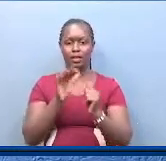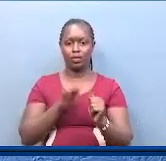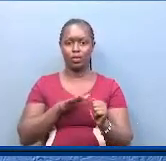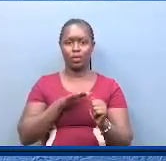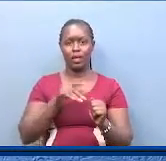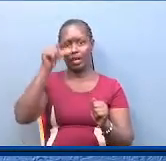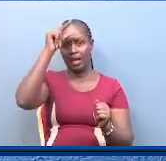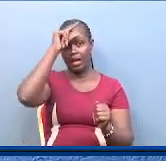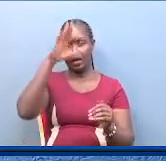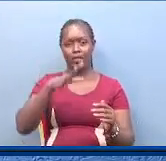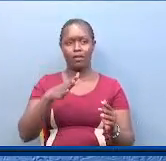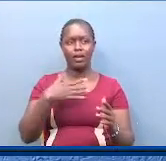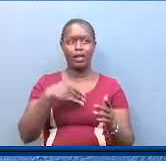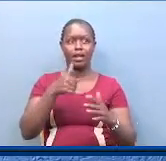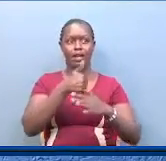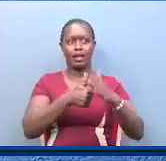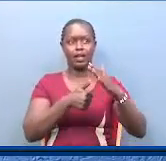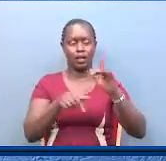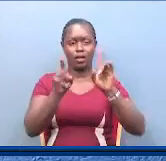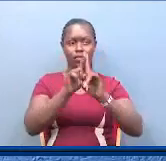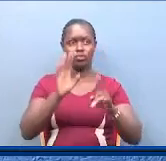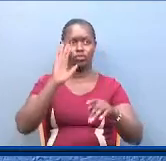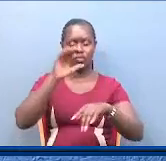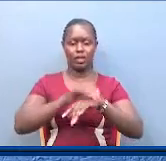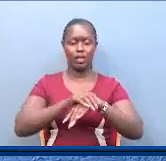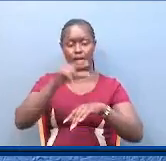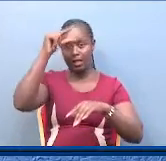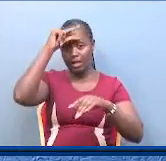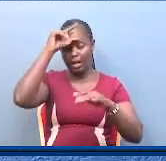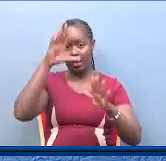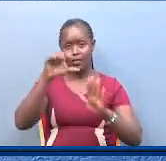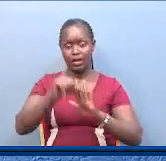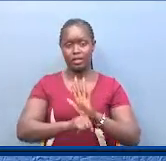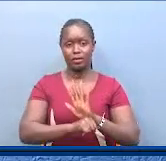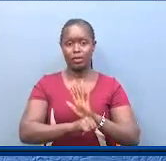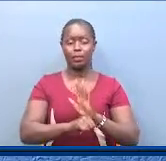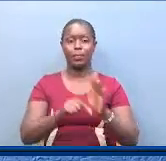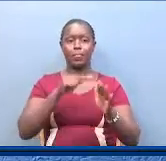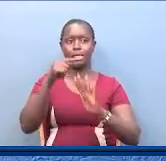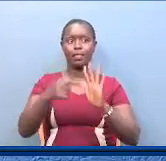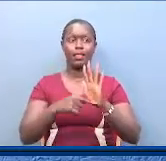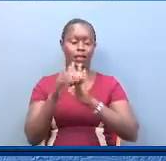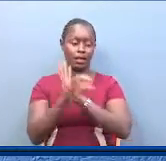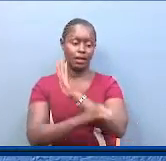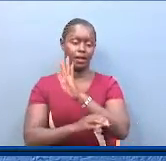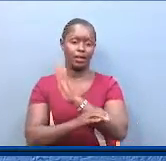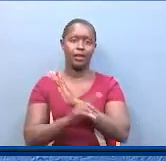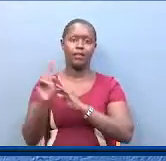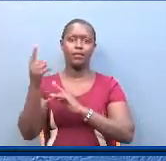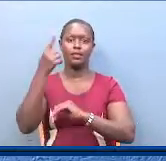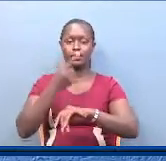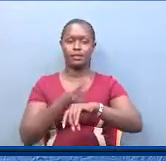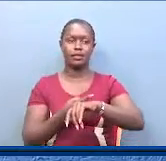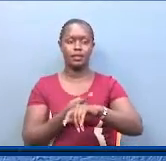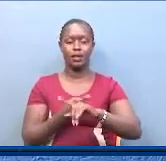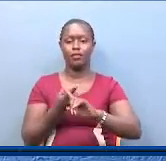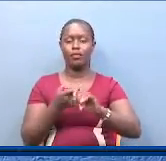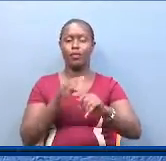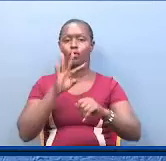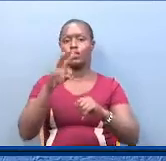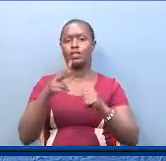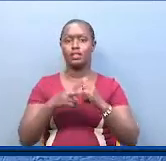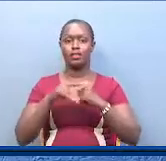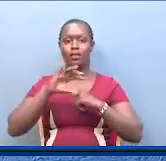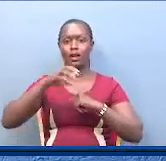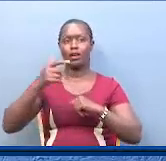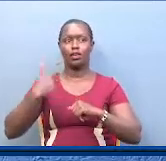governors are vying, and they will get the governorship. In this country, for the first time, amongst the 47